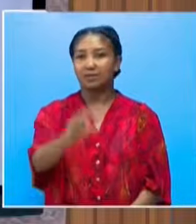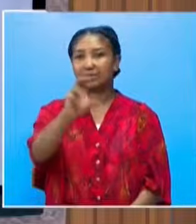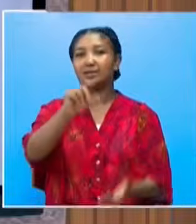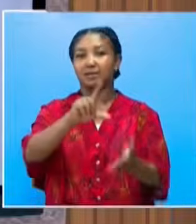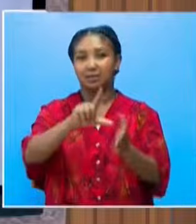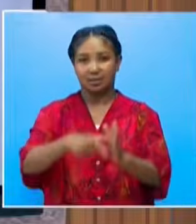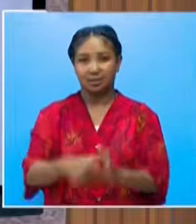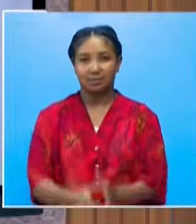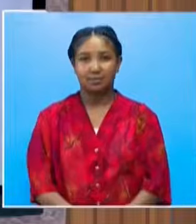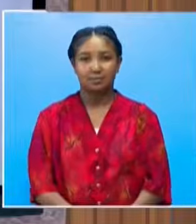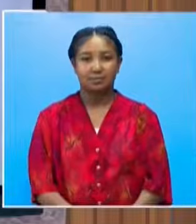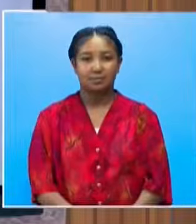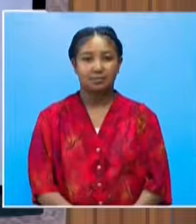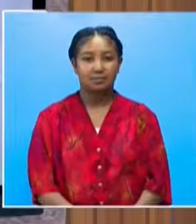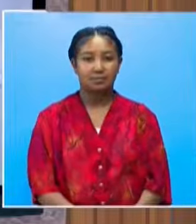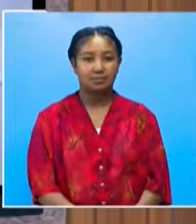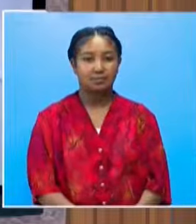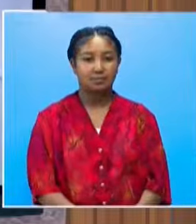30 seconds.